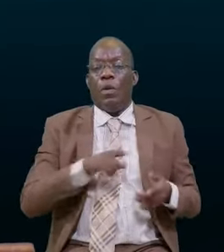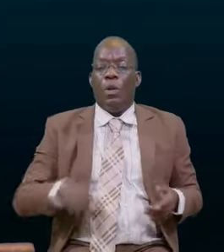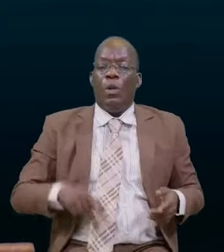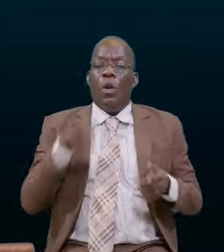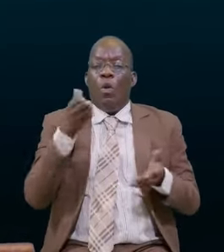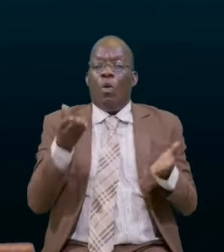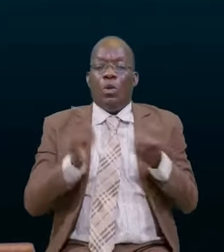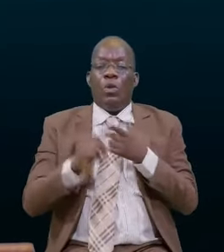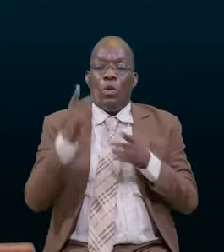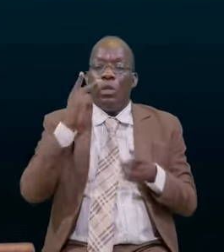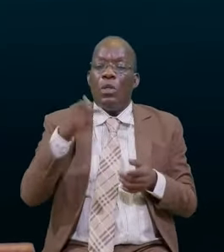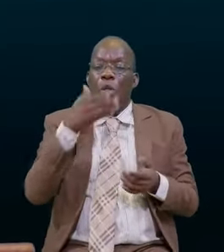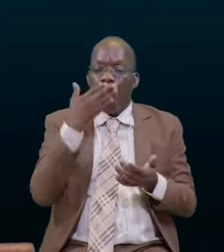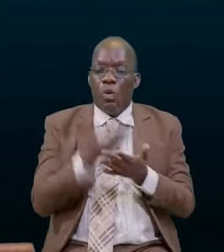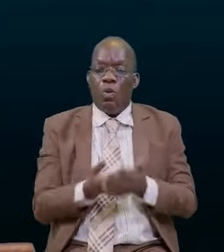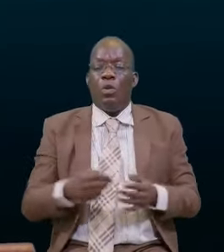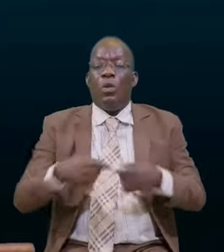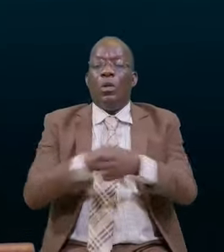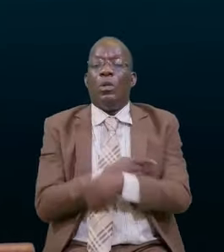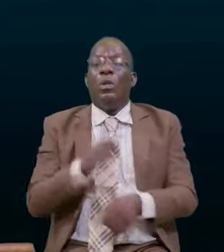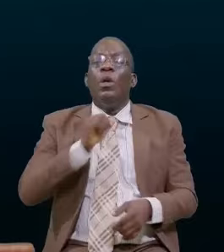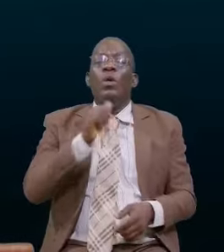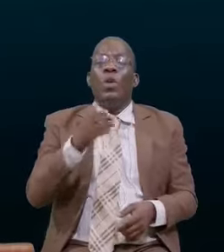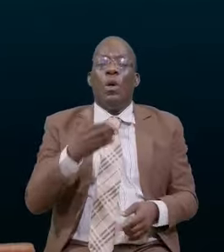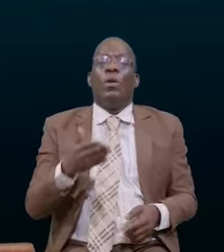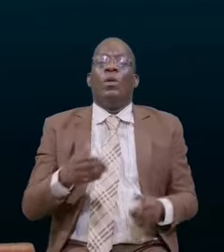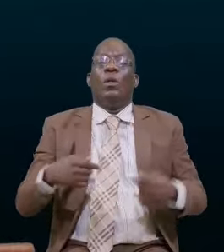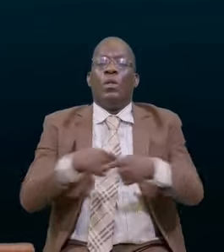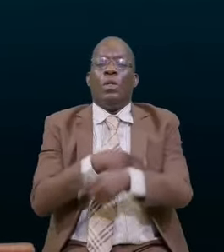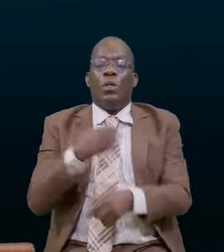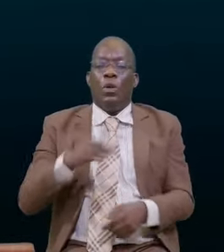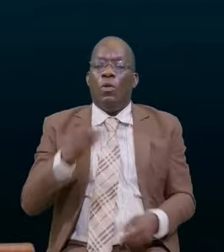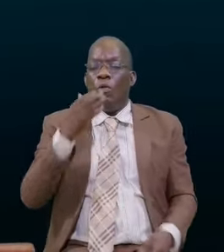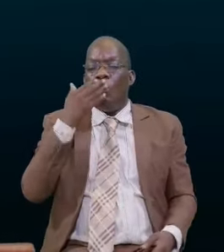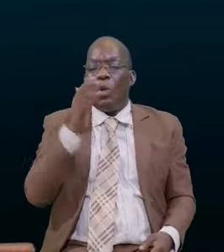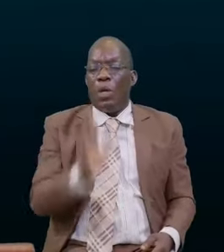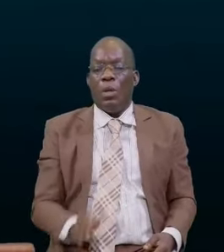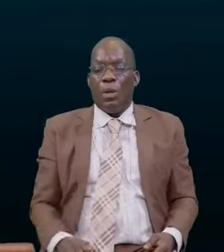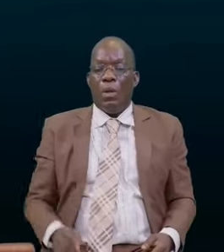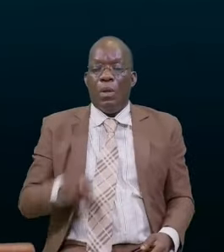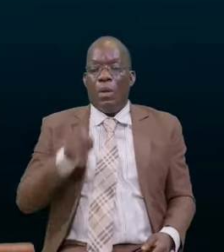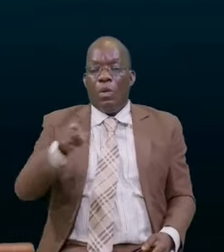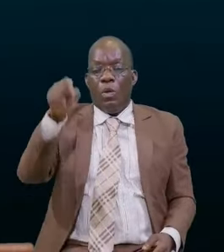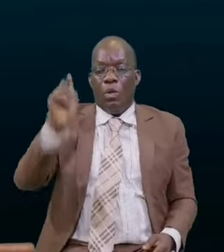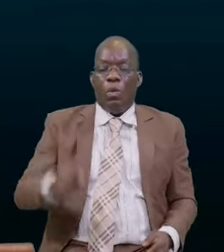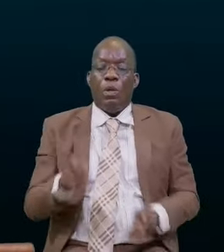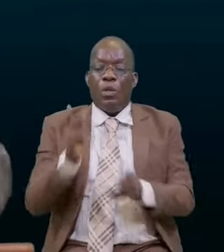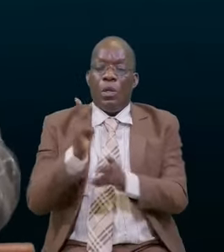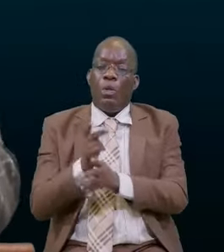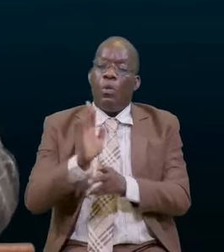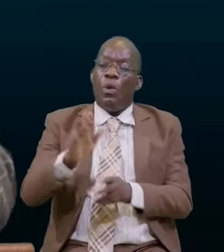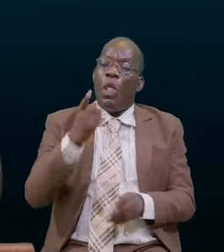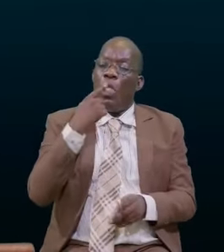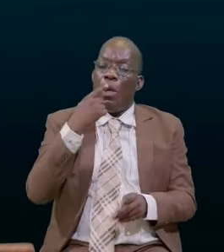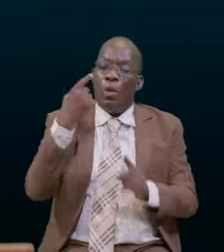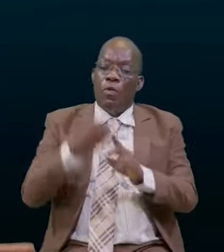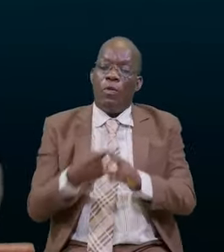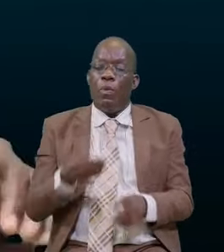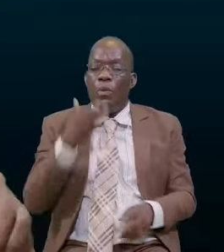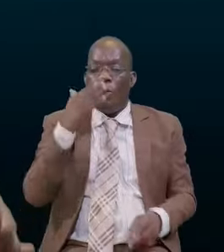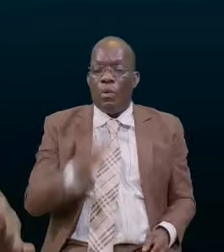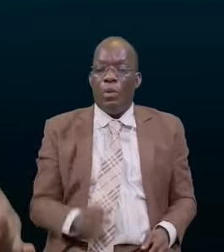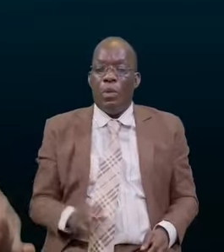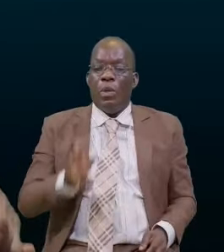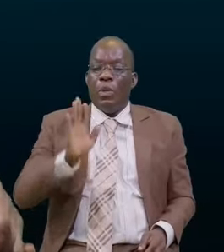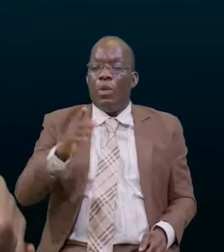days you want to see good days not days of Calamity you must refrain your tongue from evil and your lips